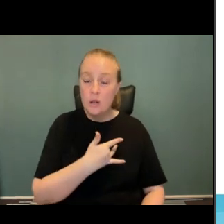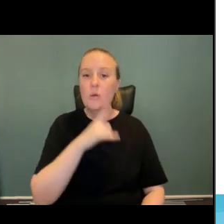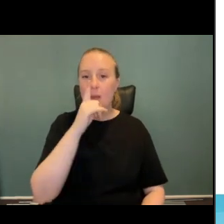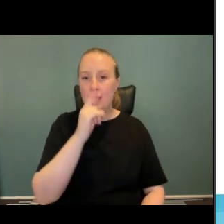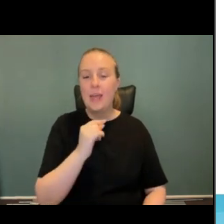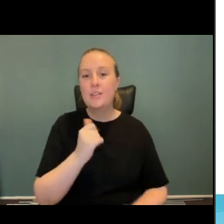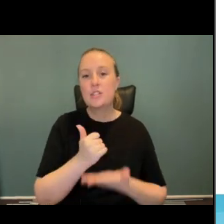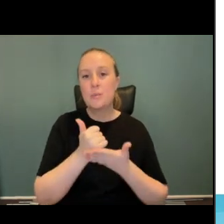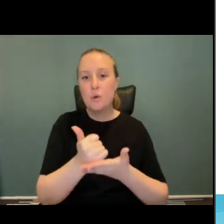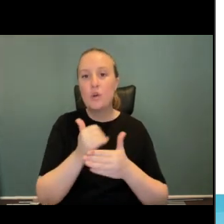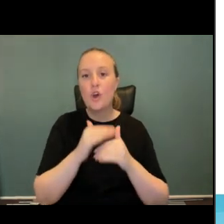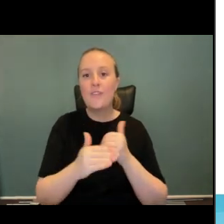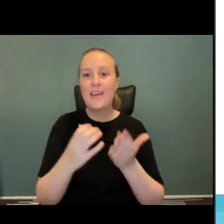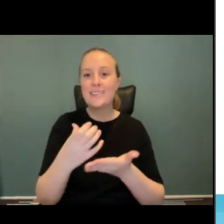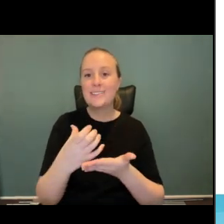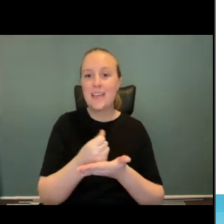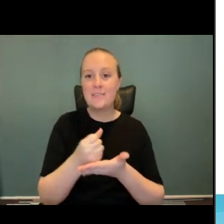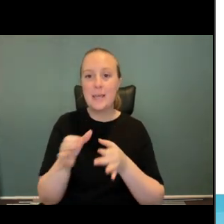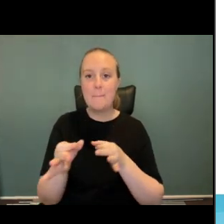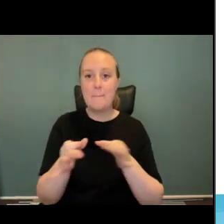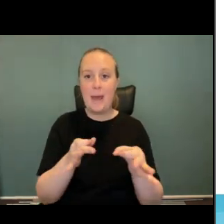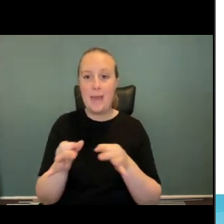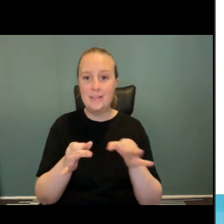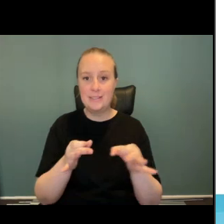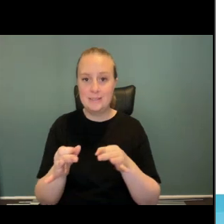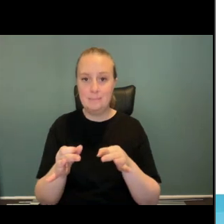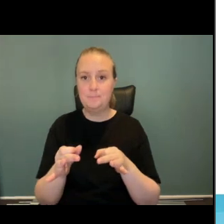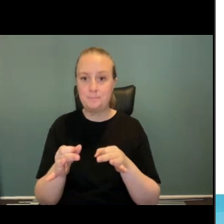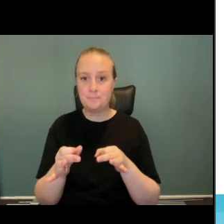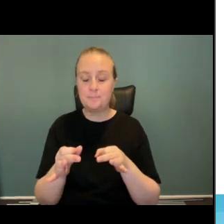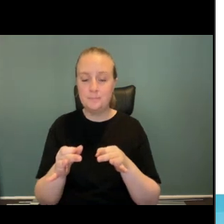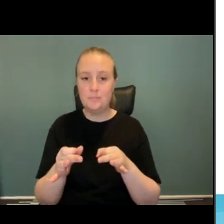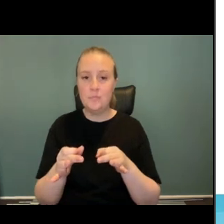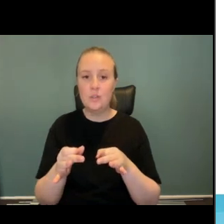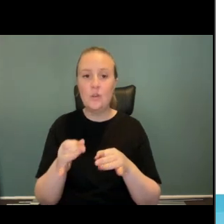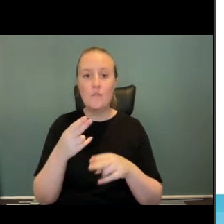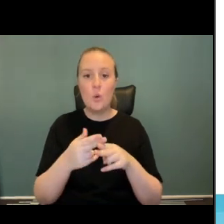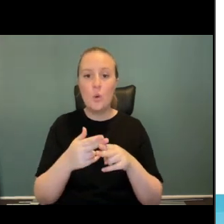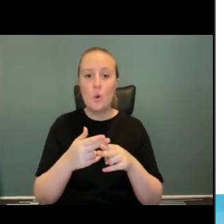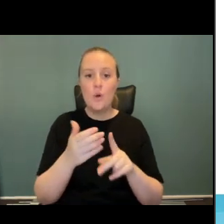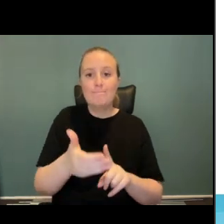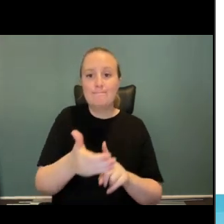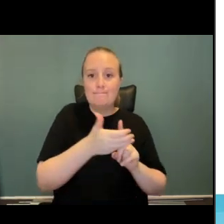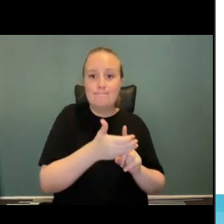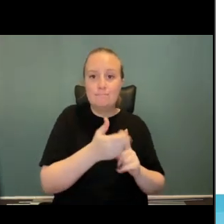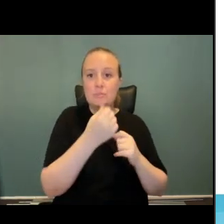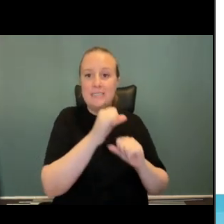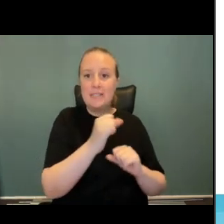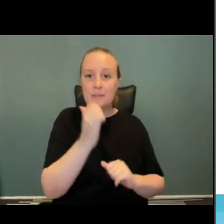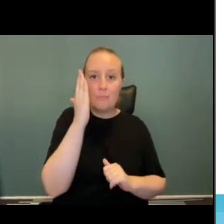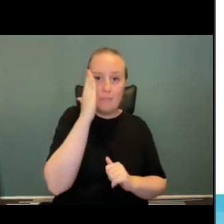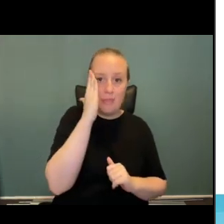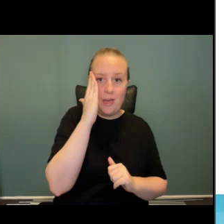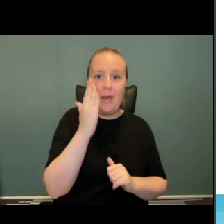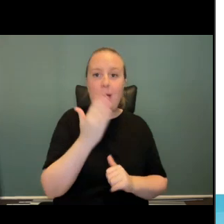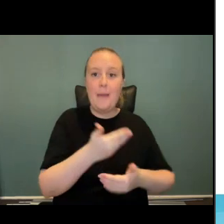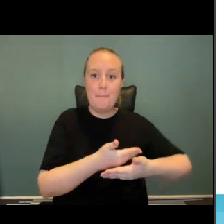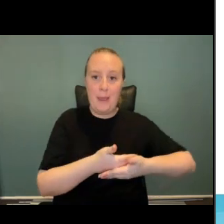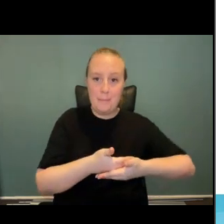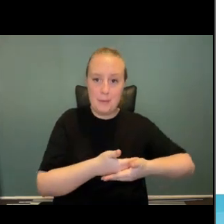plans that are put in place to protect the mother and the child. So that's just a bit of how we